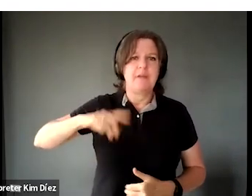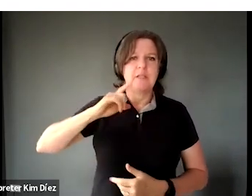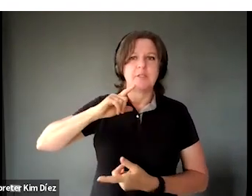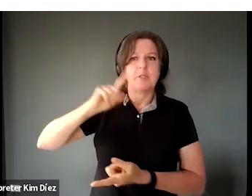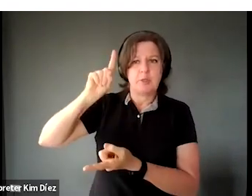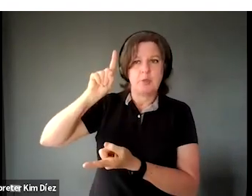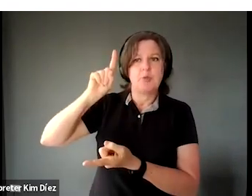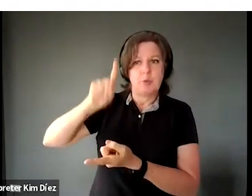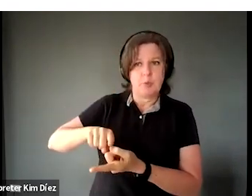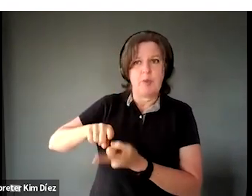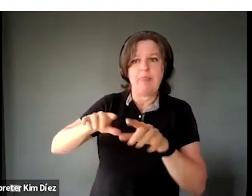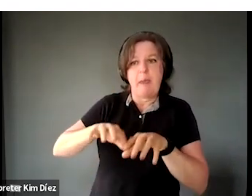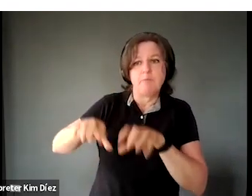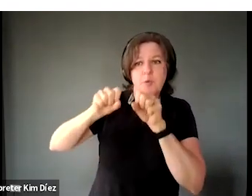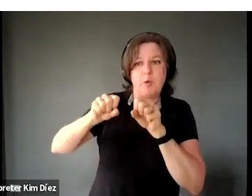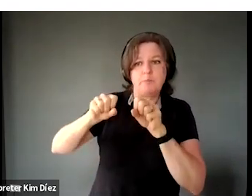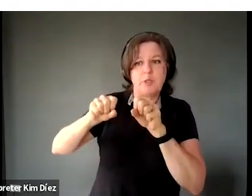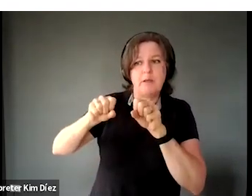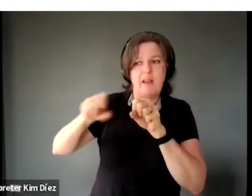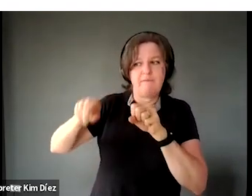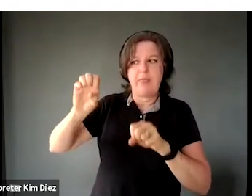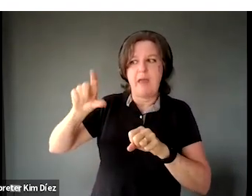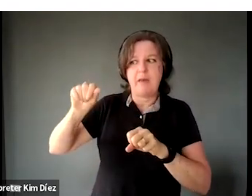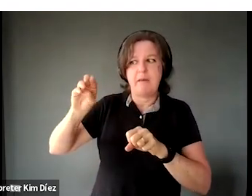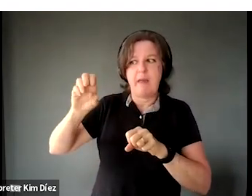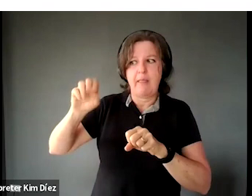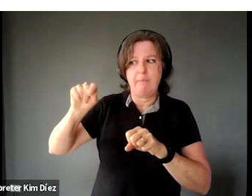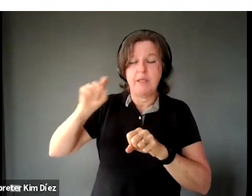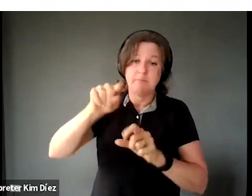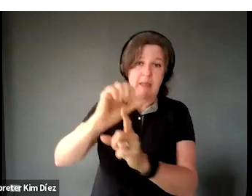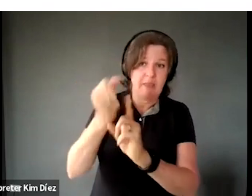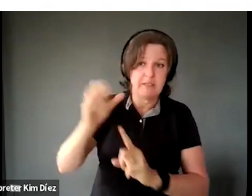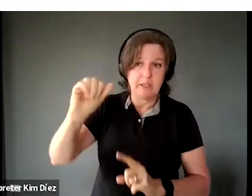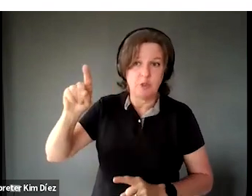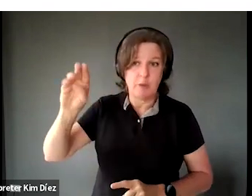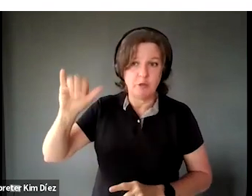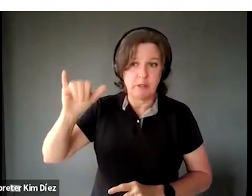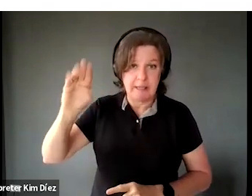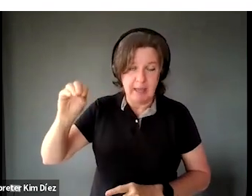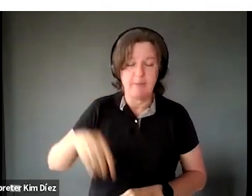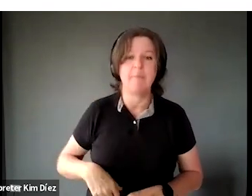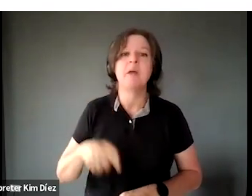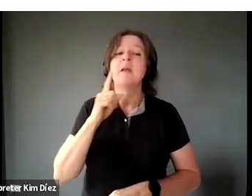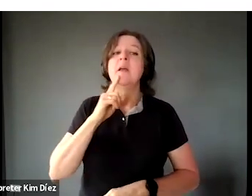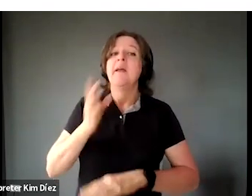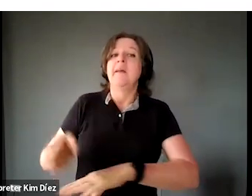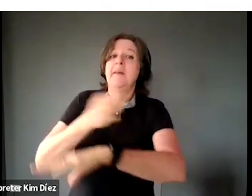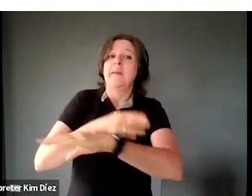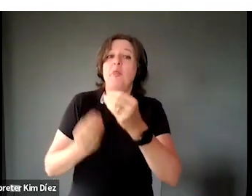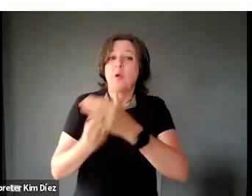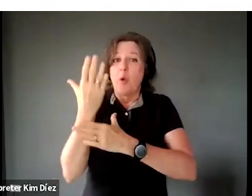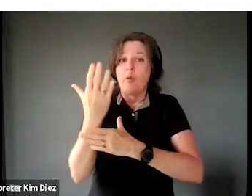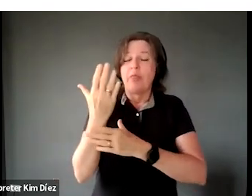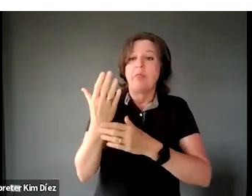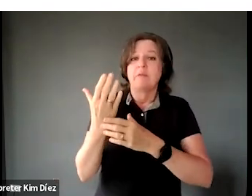addition to the benefits of reducing the absorption of the element, cadmium in particular case, is going to increase the growth